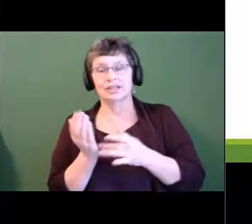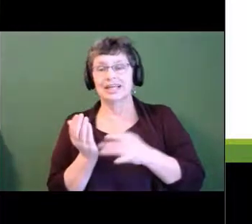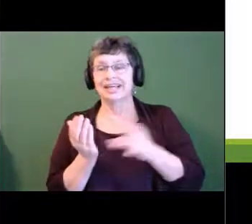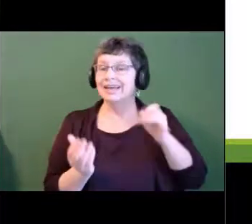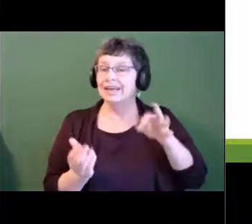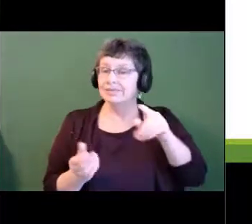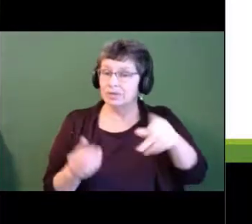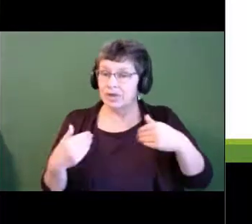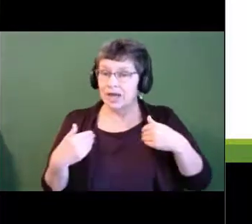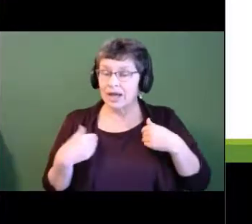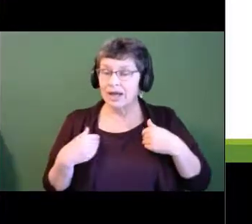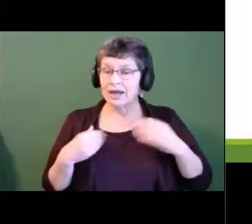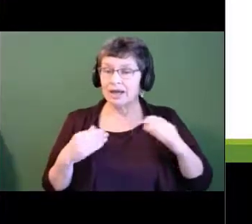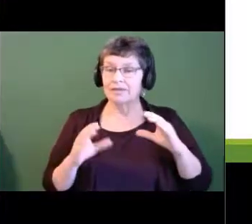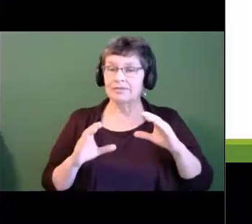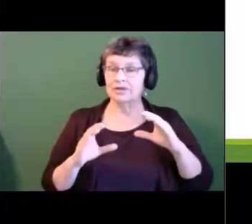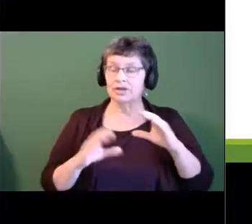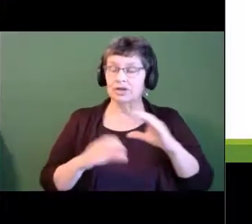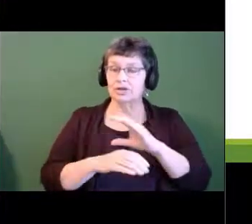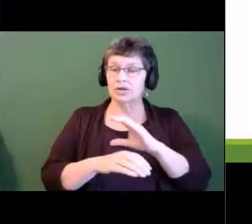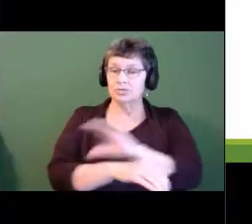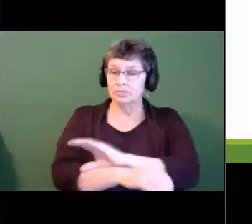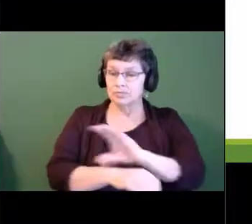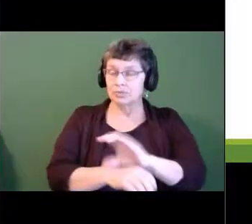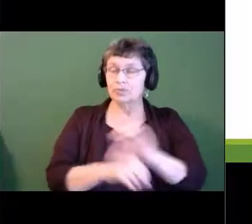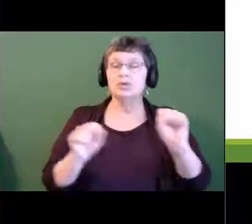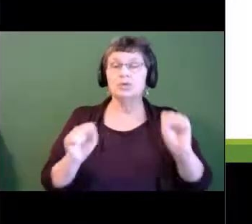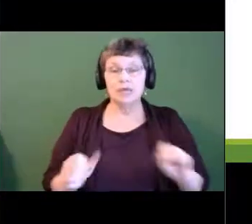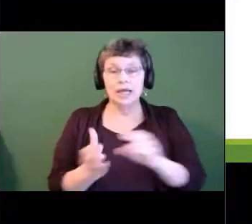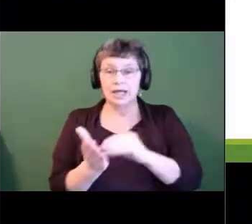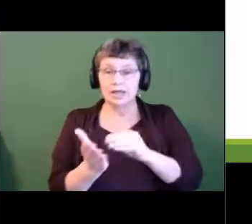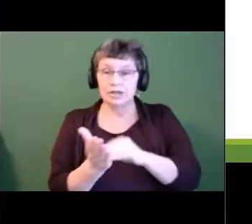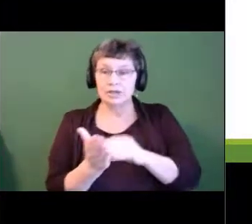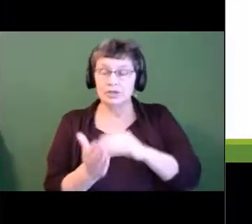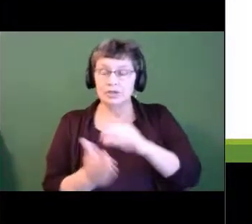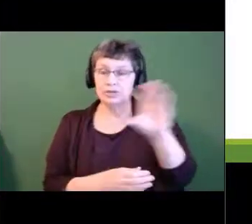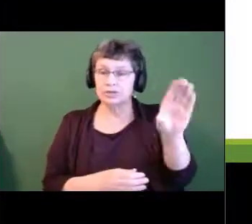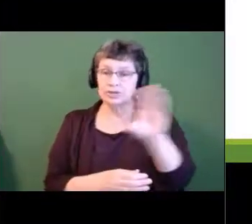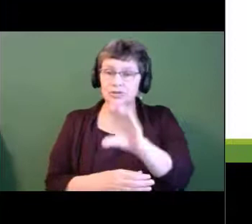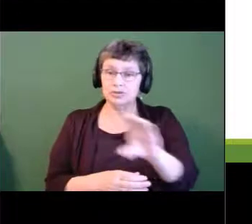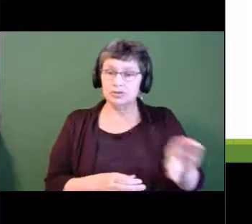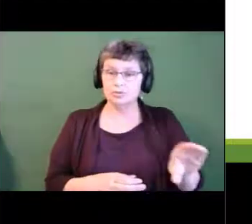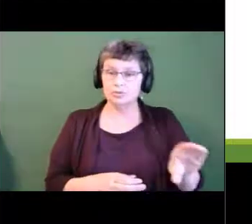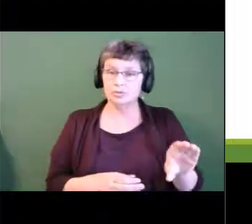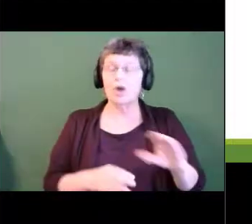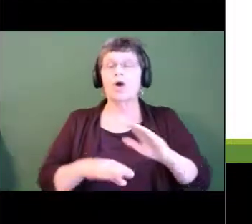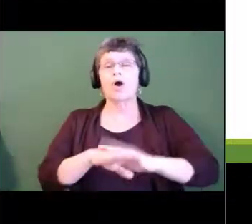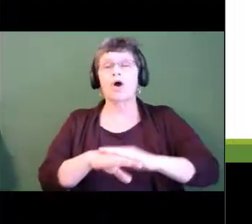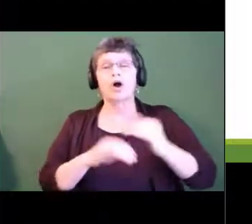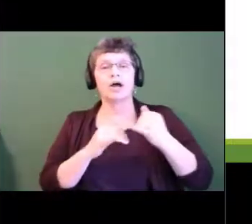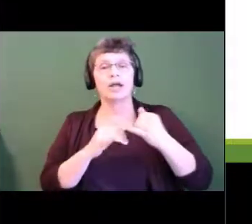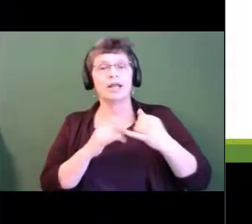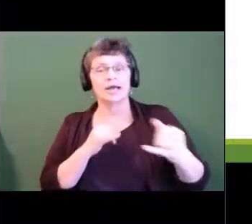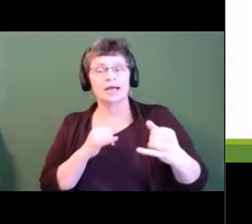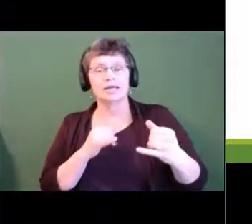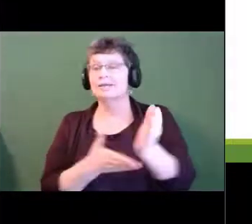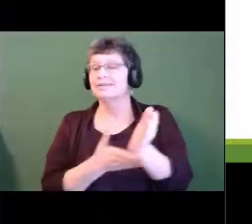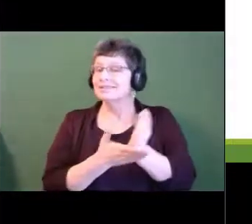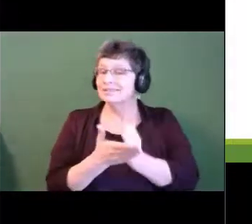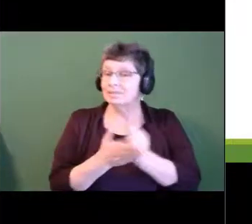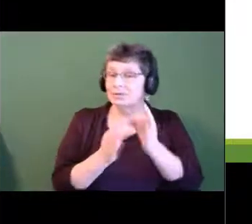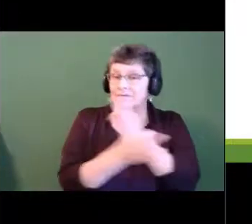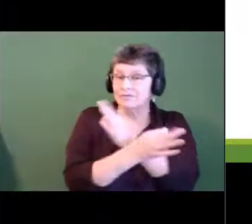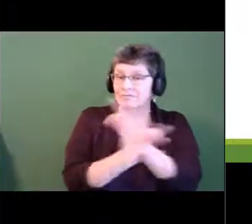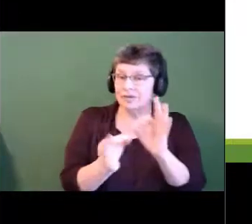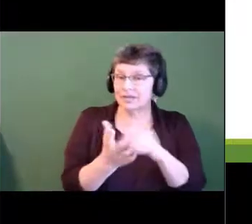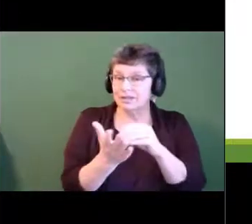things online that teach you to use Zoom and this platform that we're using right now. Some of it's free. Some of it enables you to have,